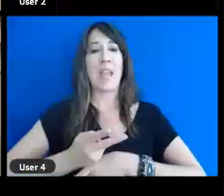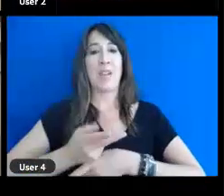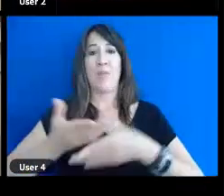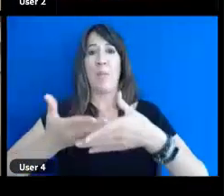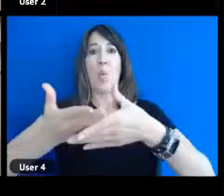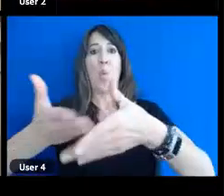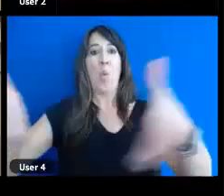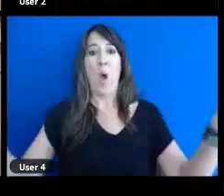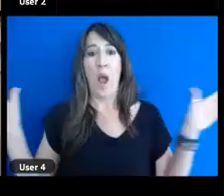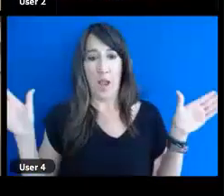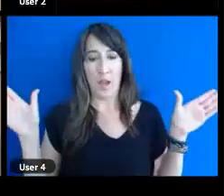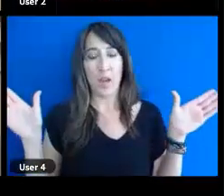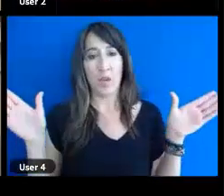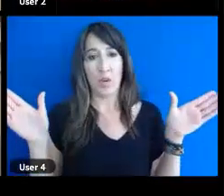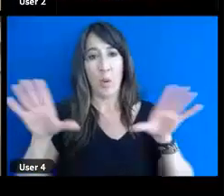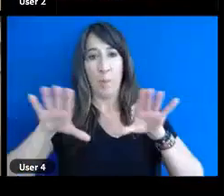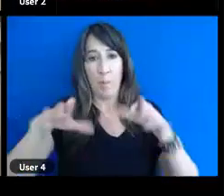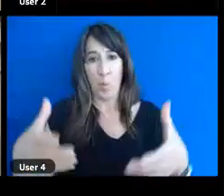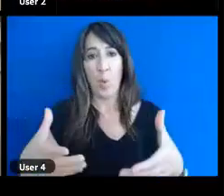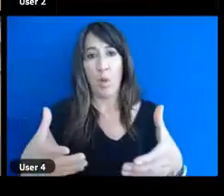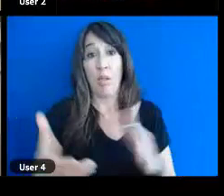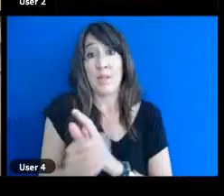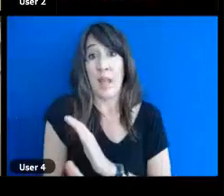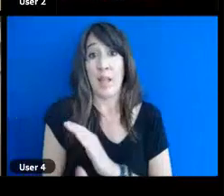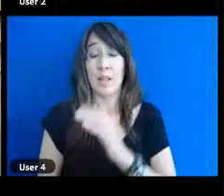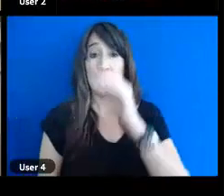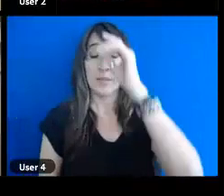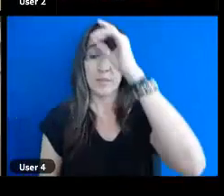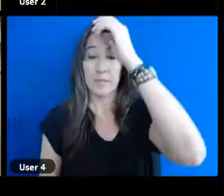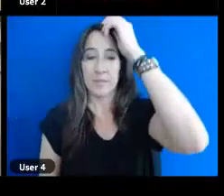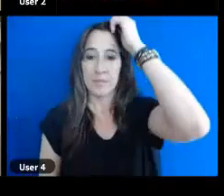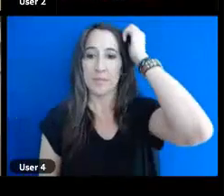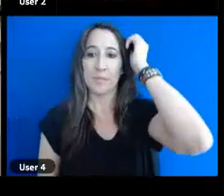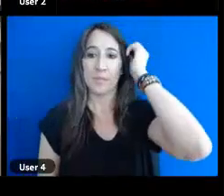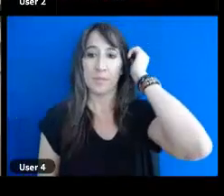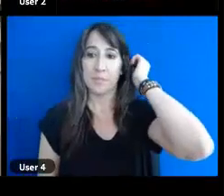to hire and retain from a much wider talent pool.